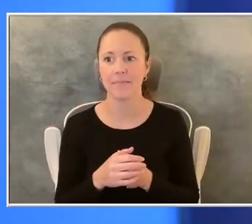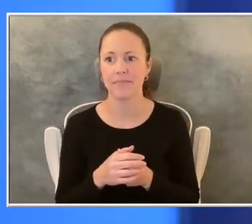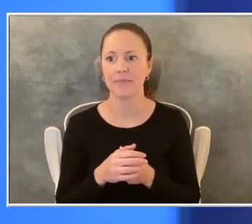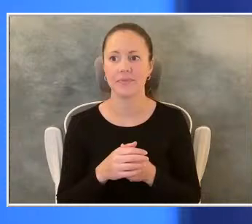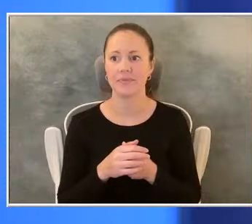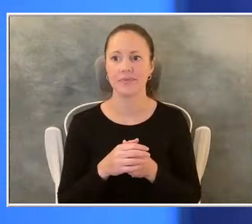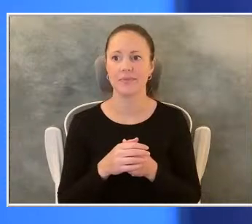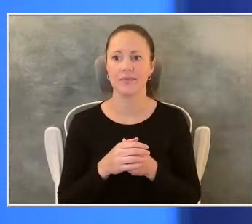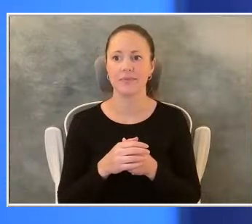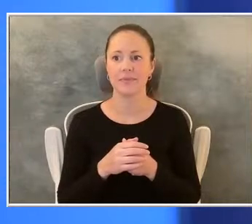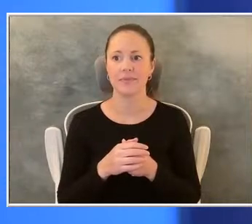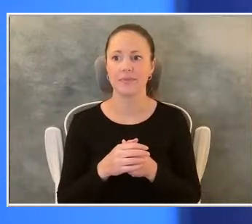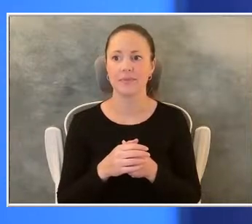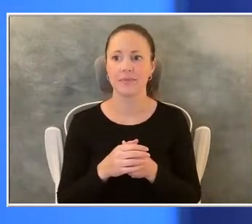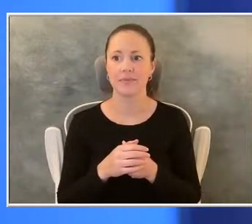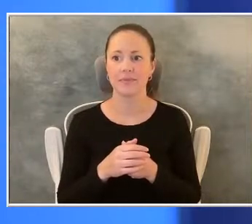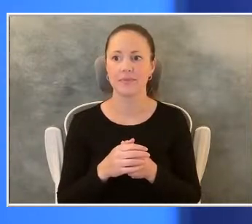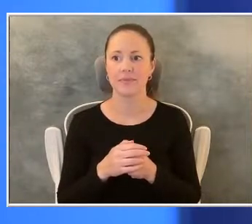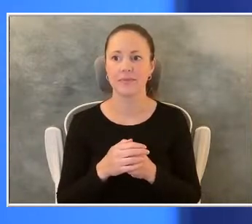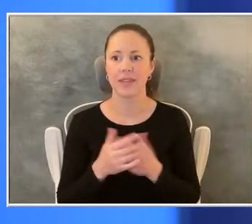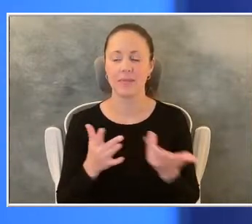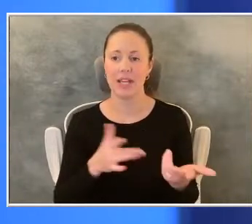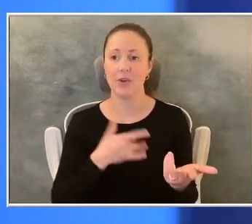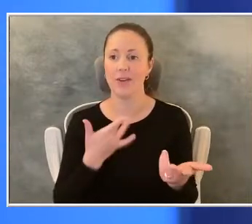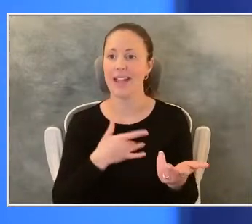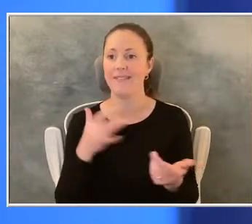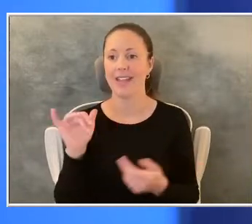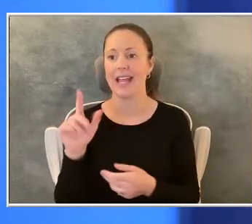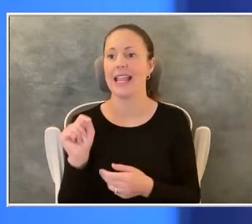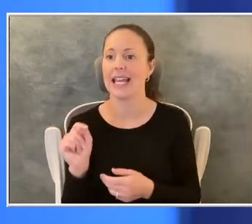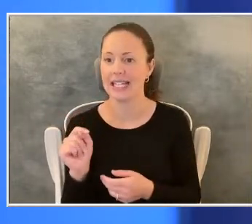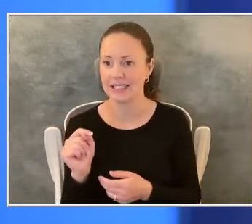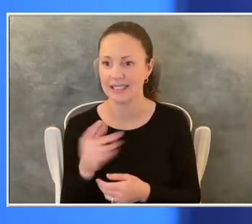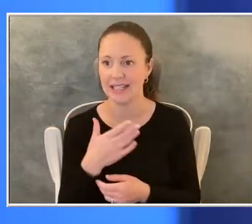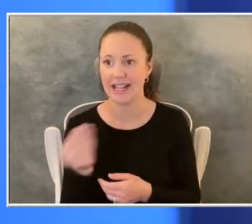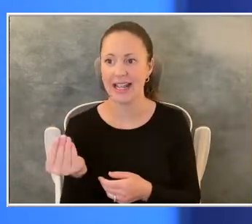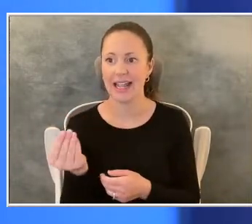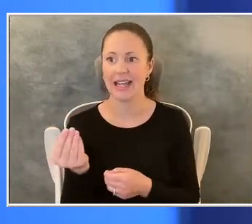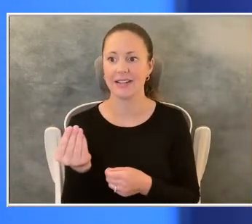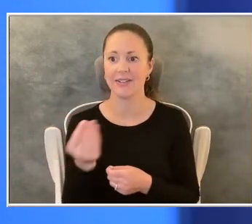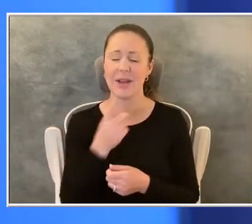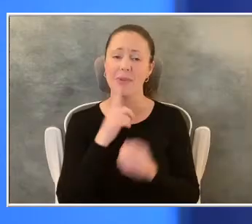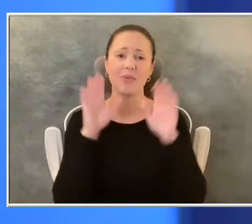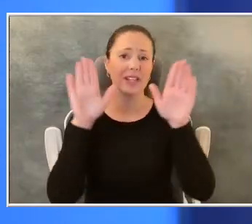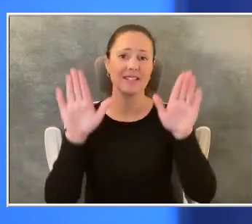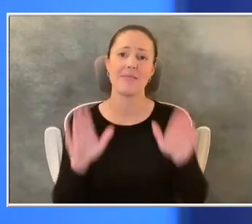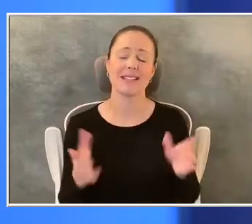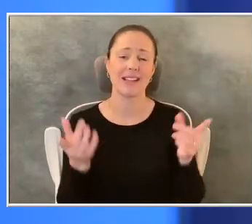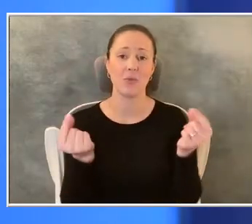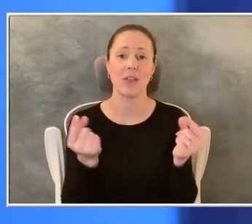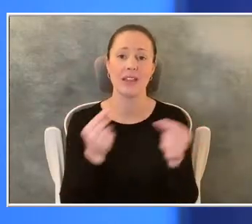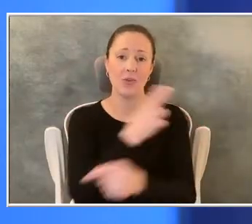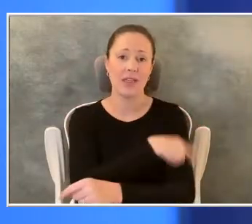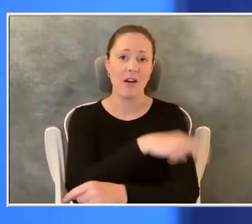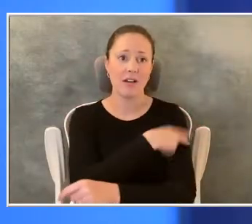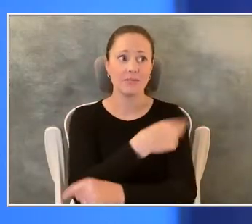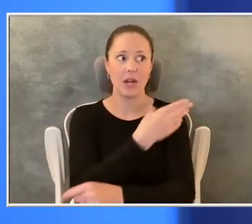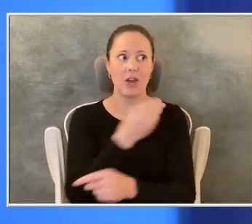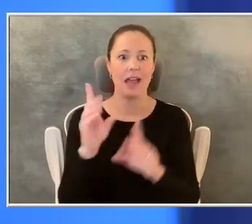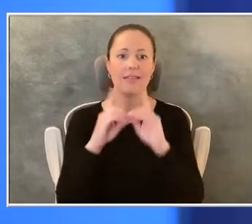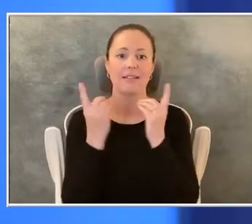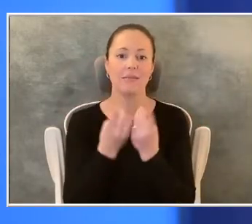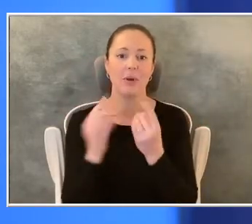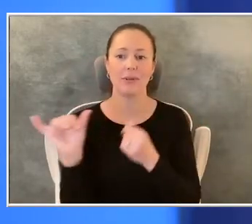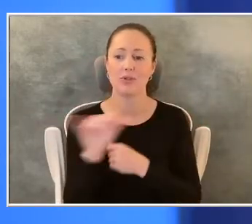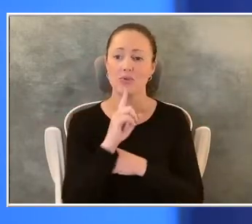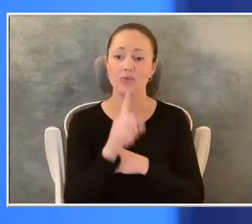you feel it, and it's just amazing what they do at this hospital and this department. It's really,